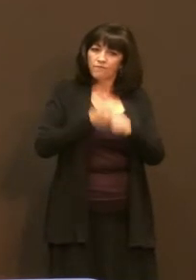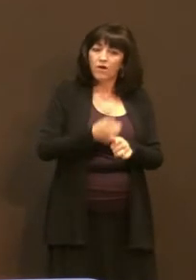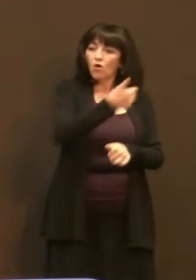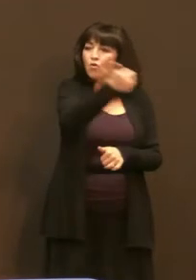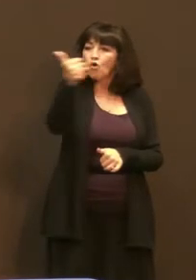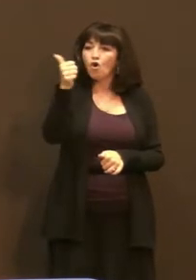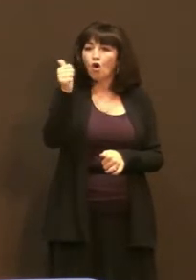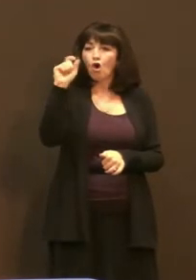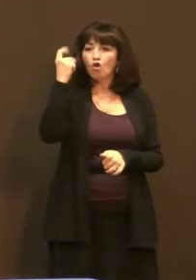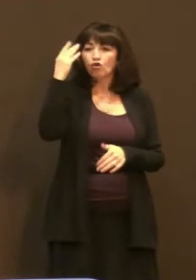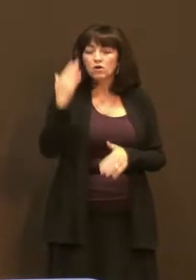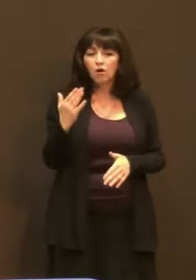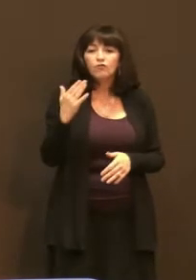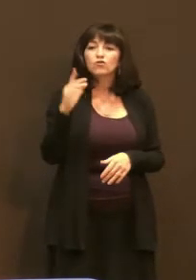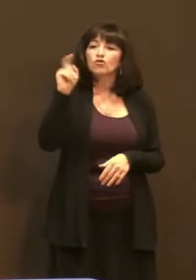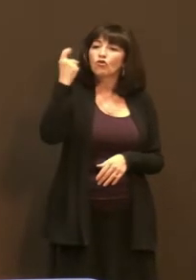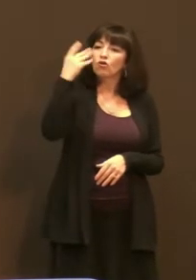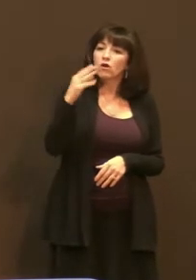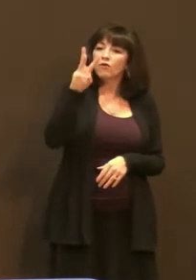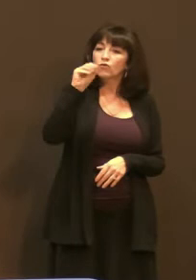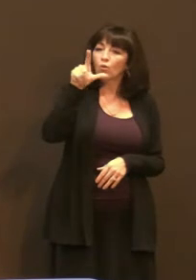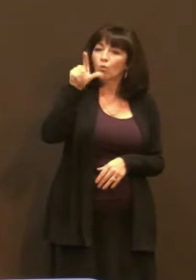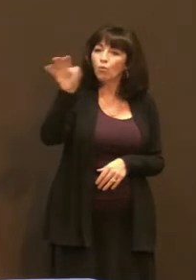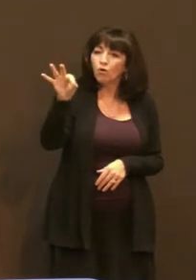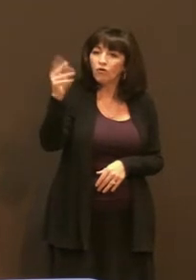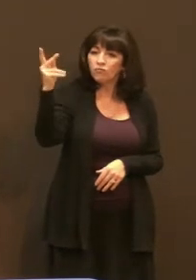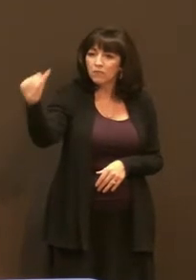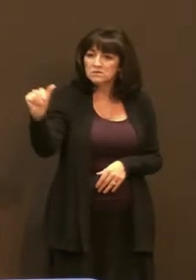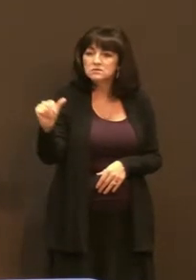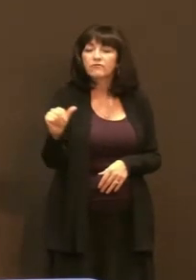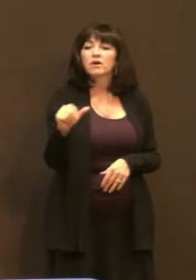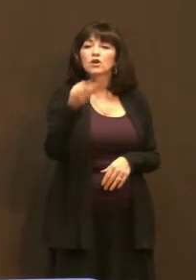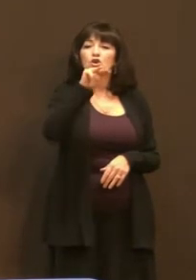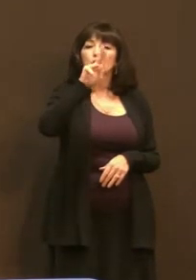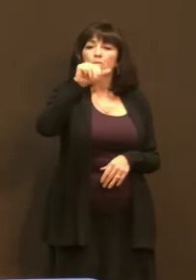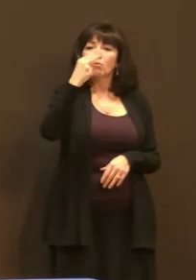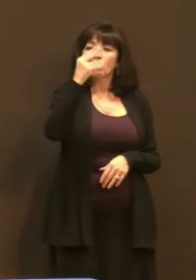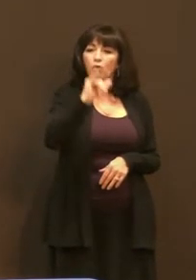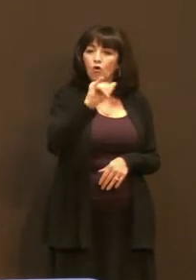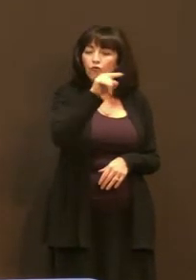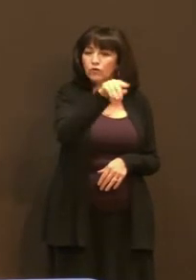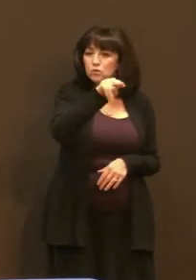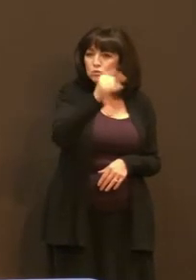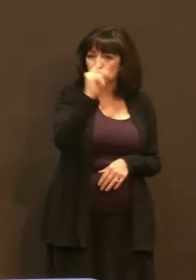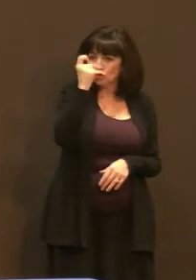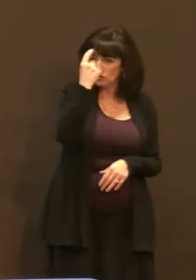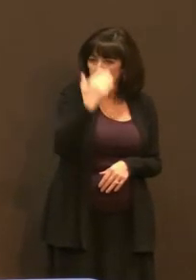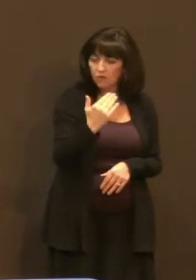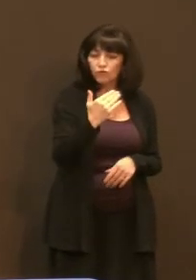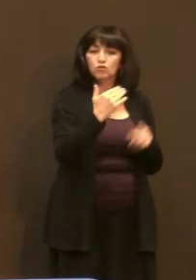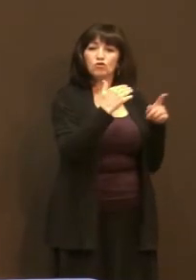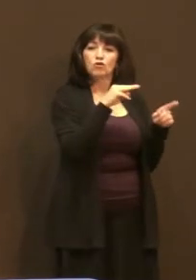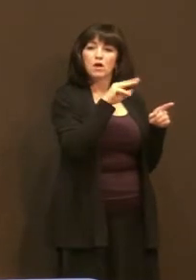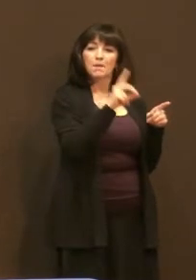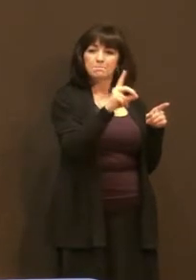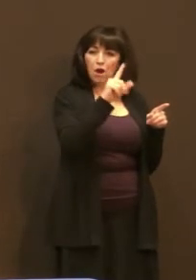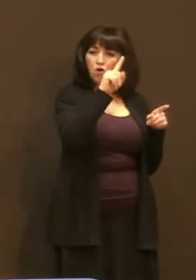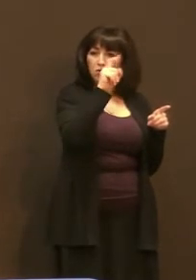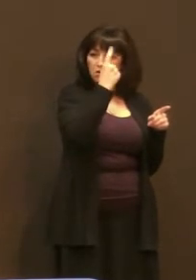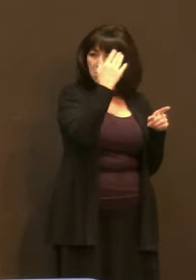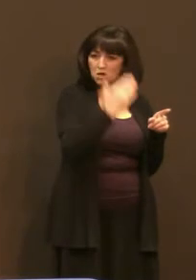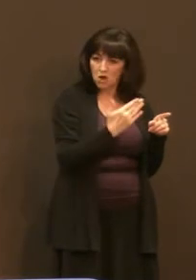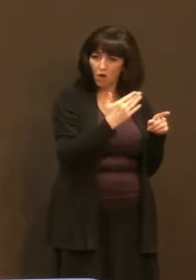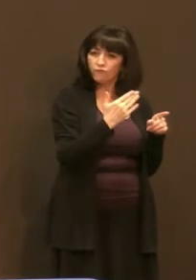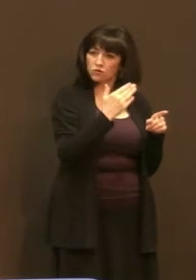Governor Wolf in Pennsylvania, Governor Murphy in New Jersey, and Governor Hogan in Maryland,